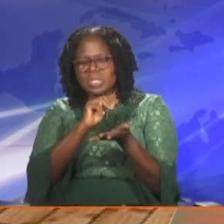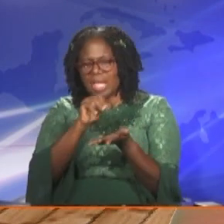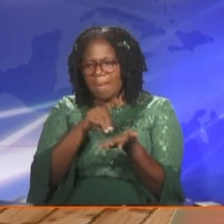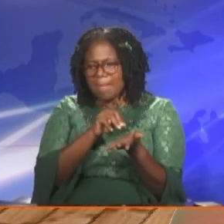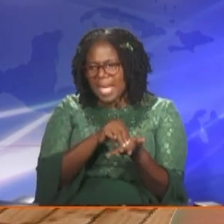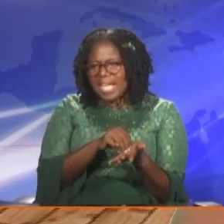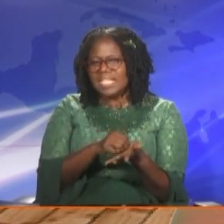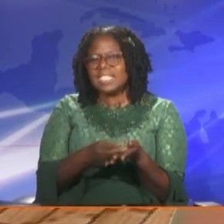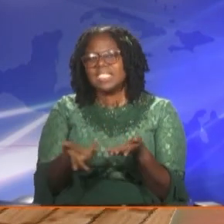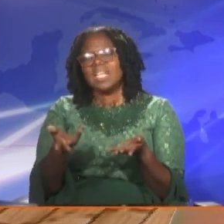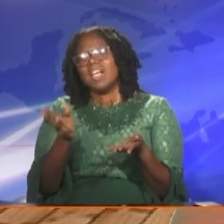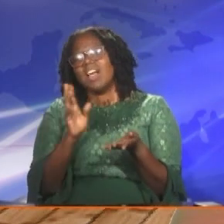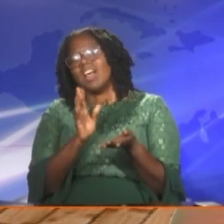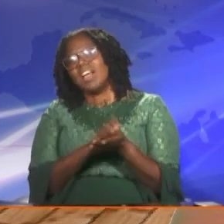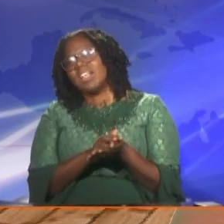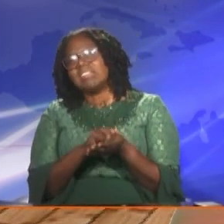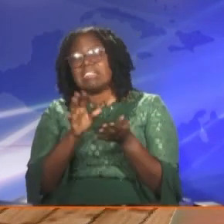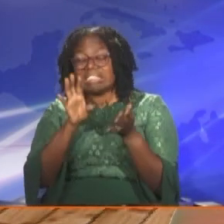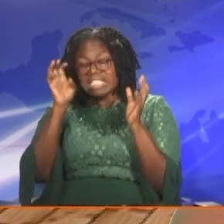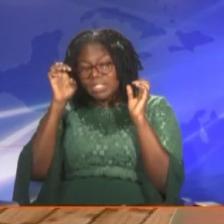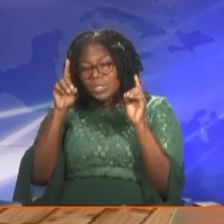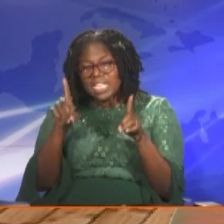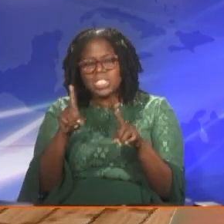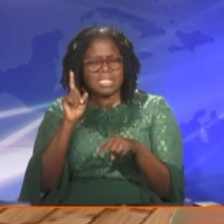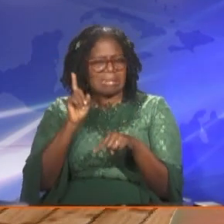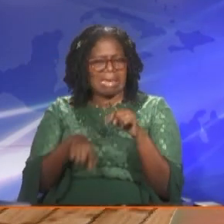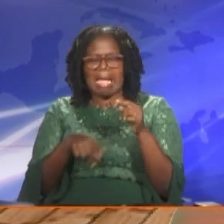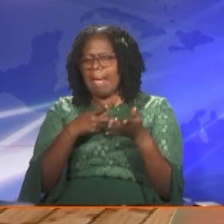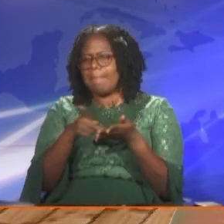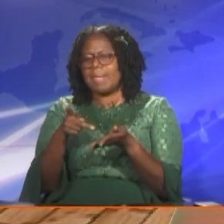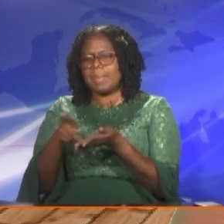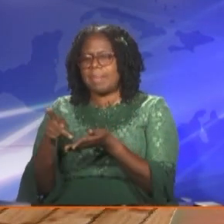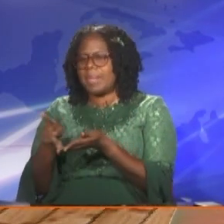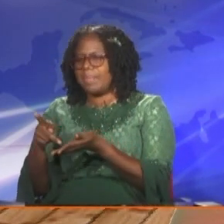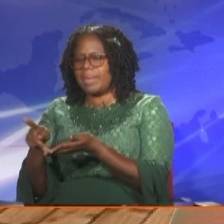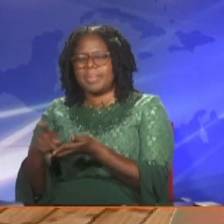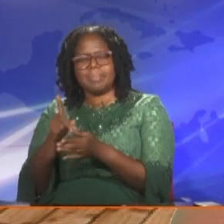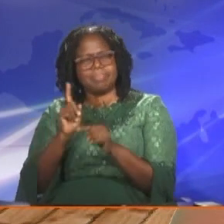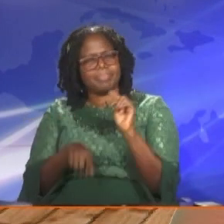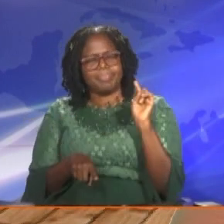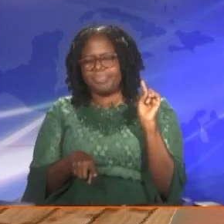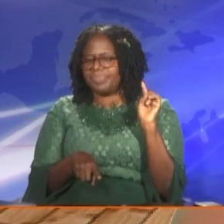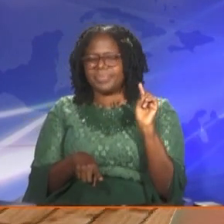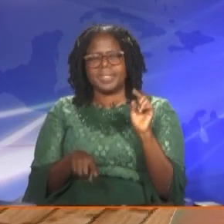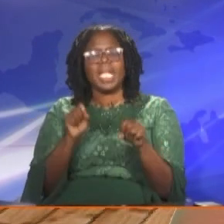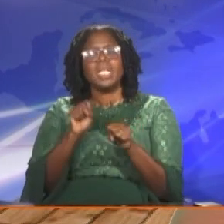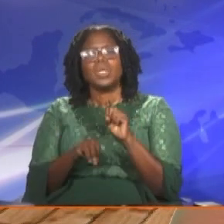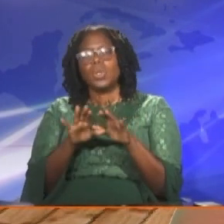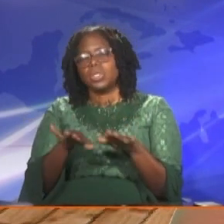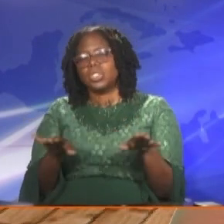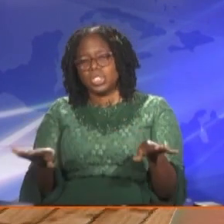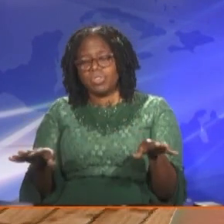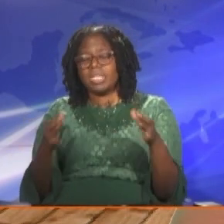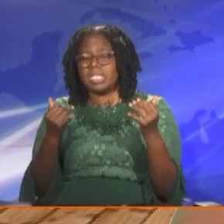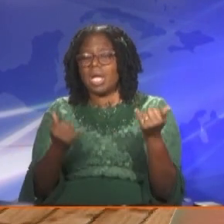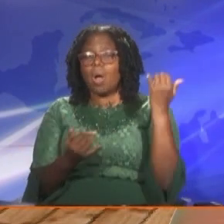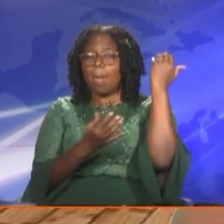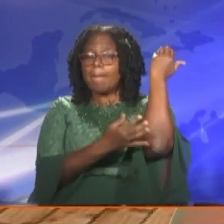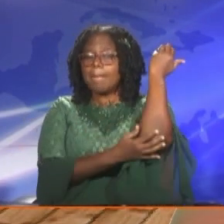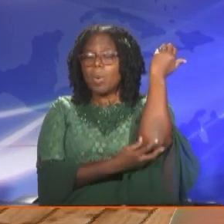educational services. Now, a lack of these things are going to put children at a disadvantage, those who are poor, that